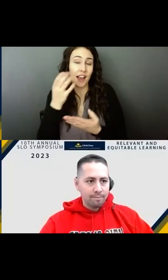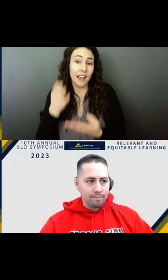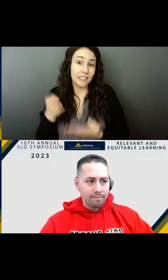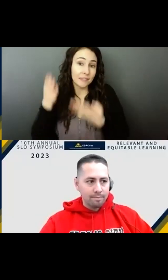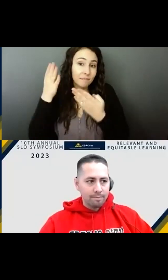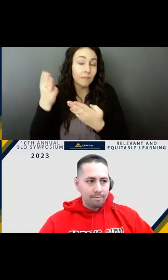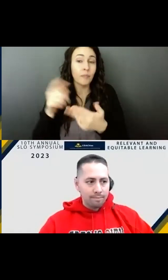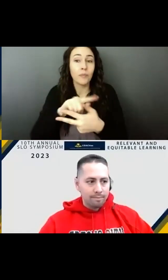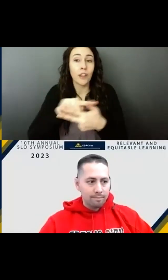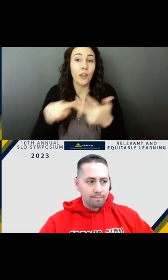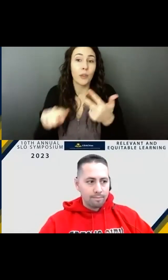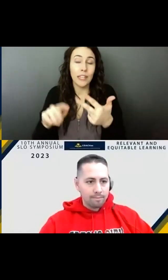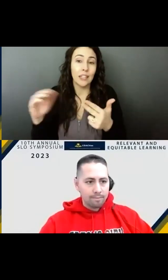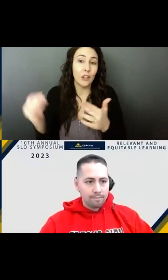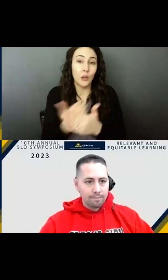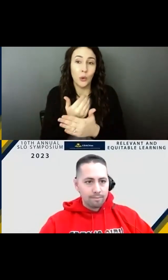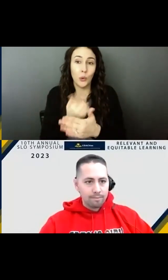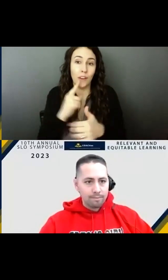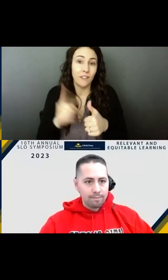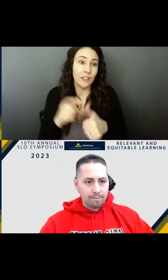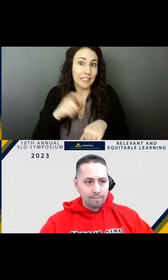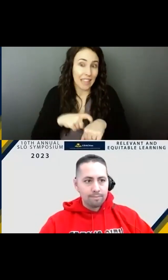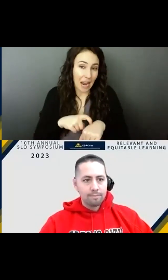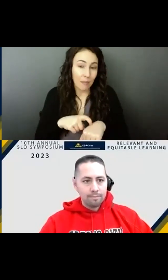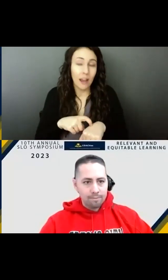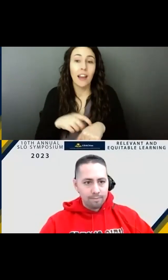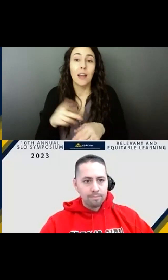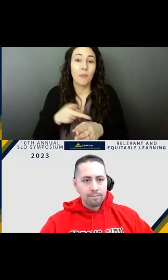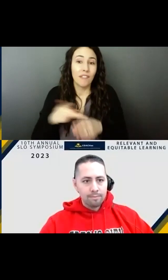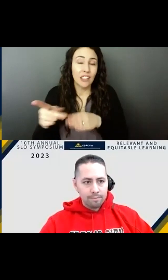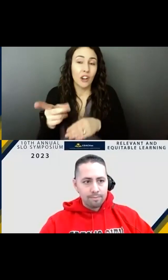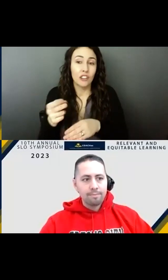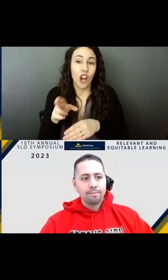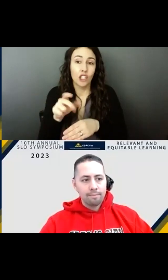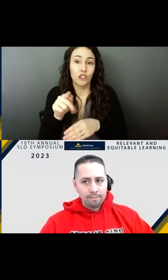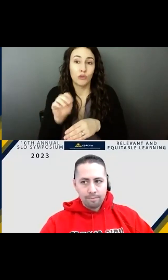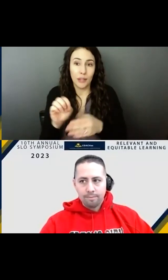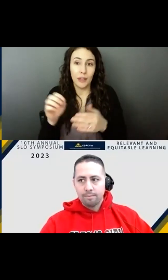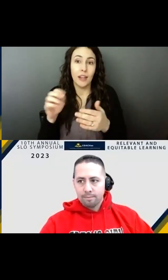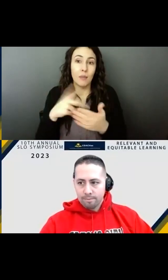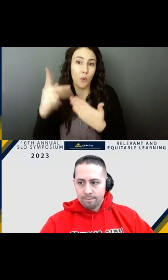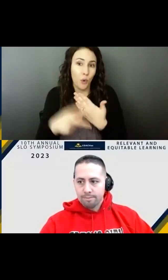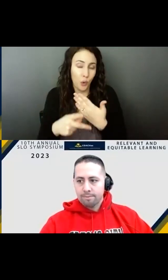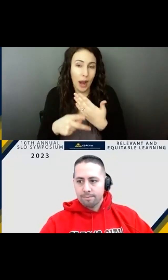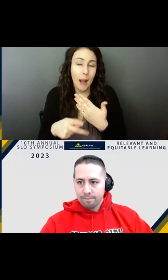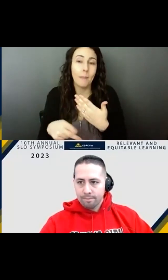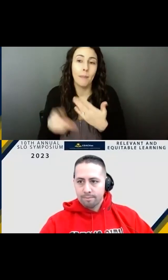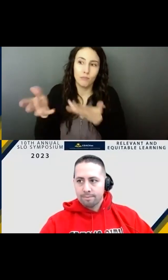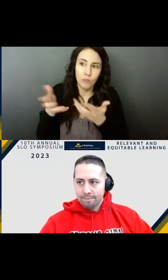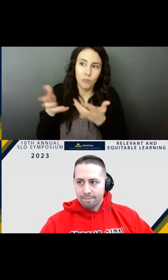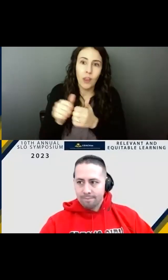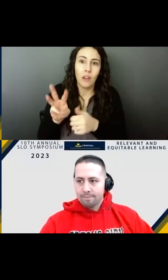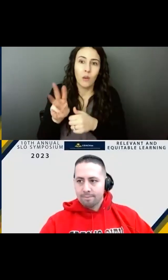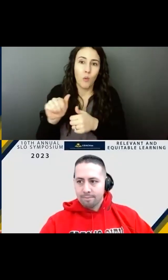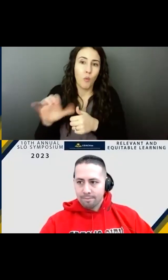3 new, and for the first time, doctoral programs, professional doctorates. So we're going through that process with WASC, our accreditor, as well. So that's a big piece of